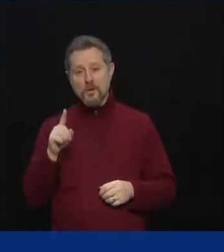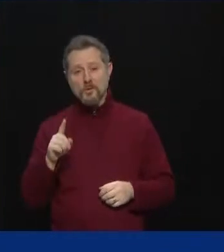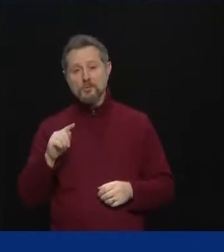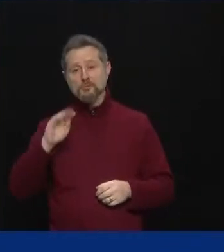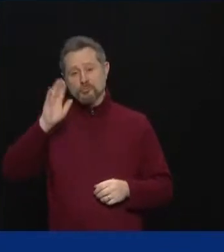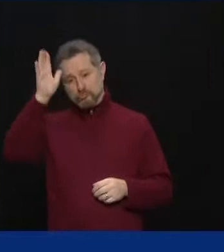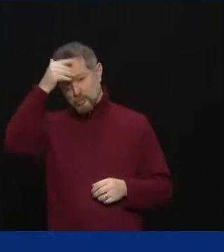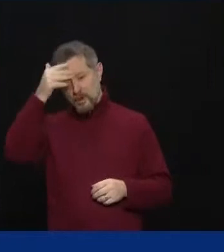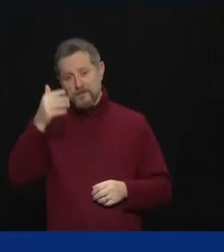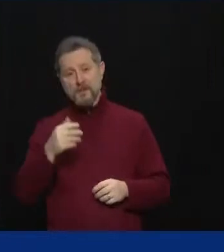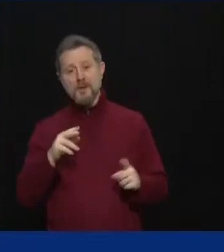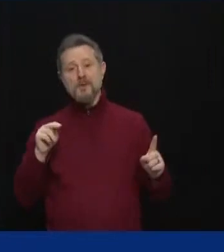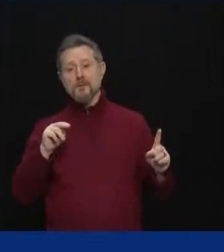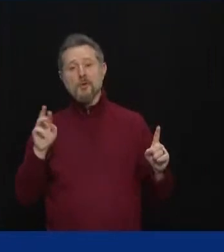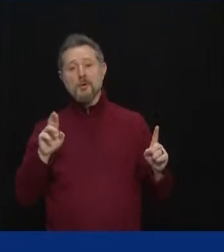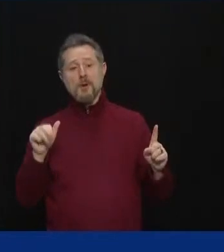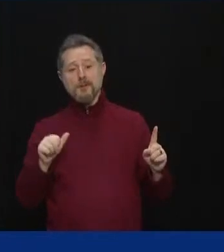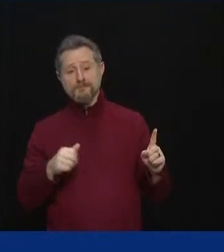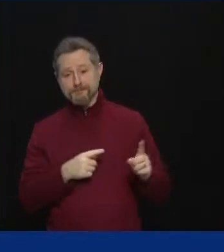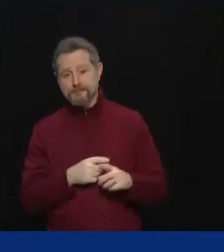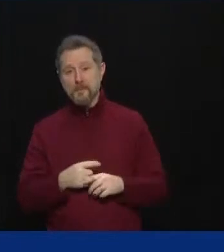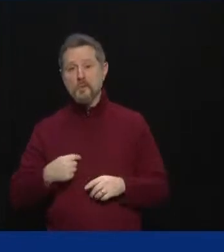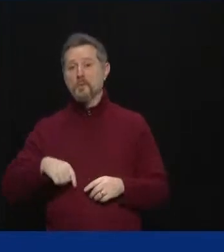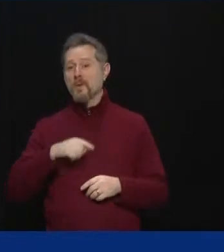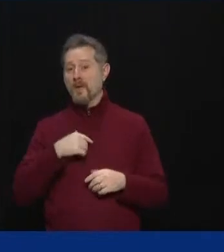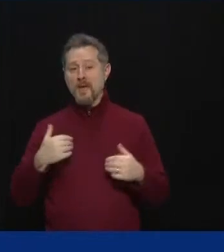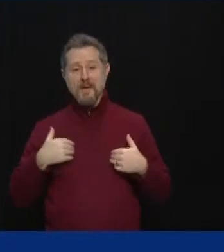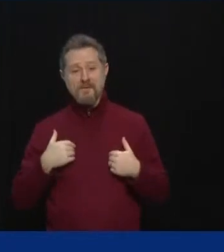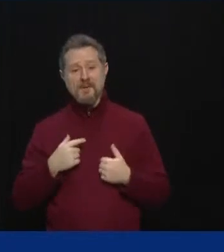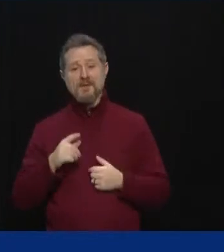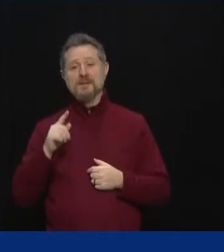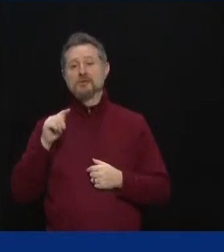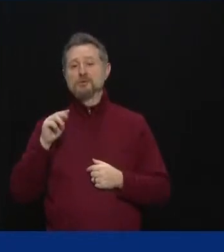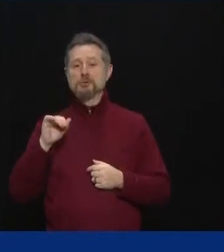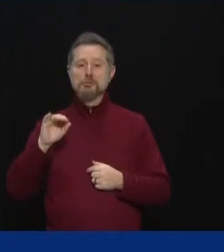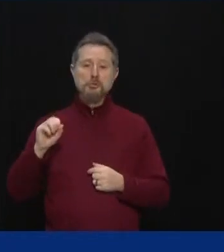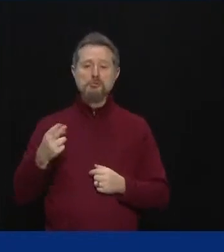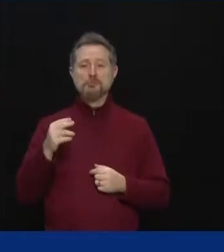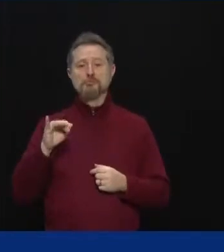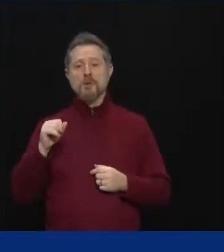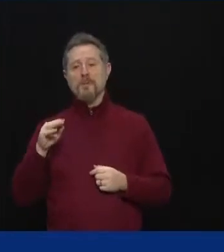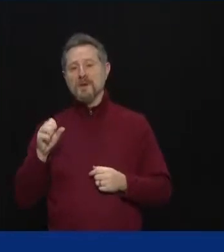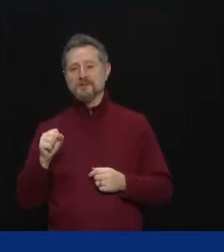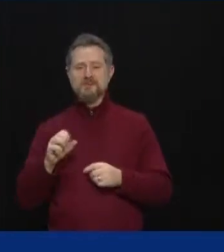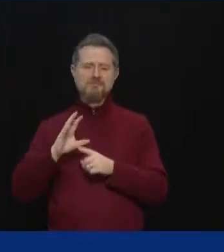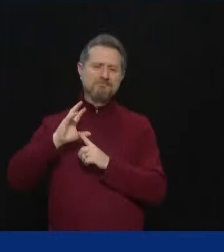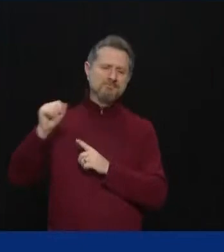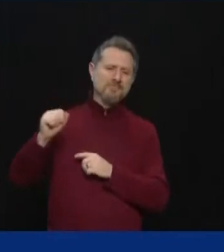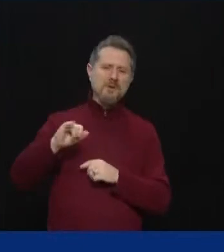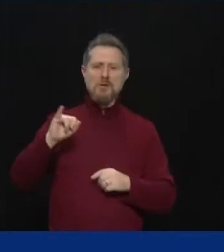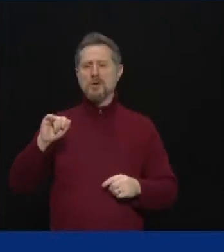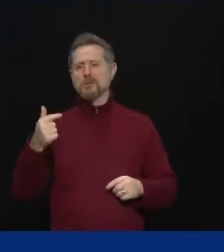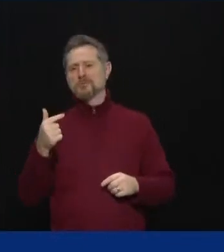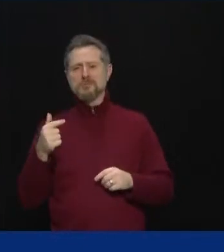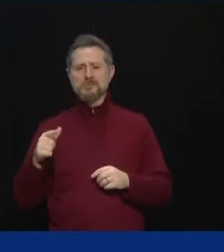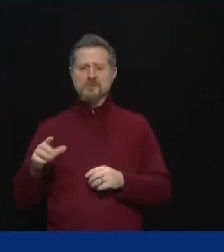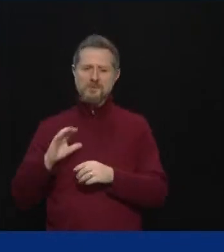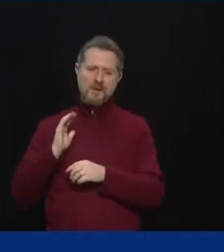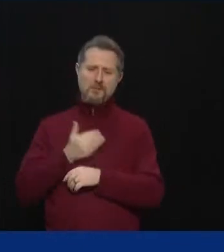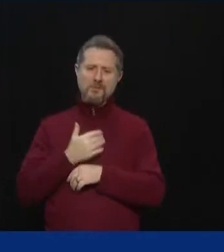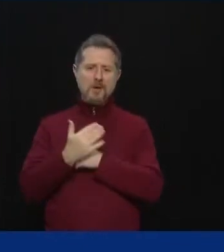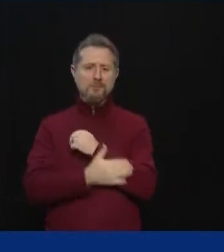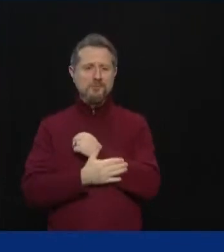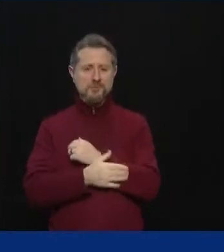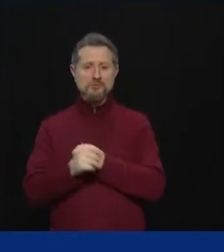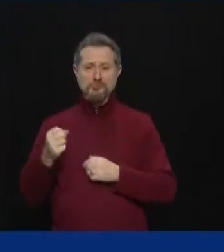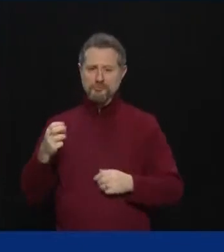we have Tish James, one of the finest attorney generals in the country, very focused